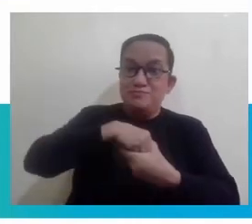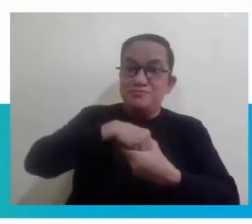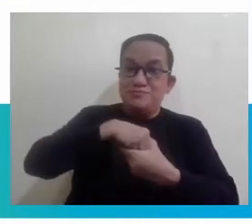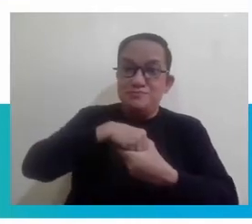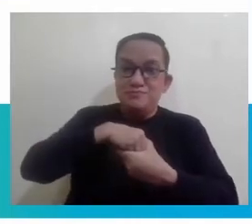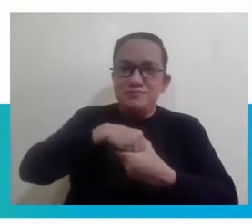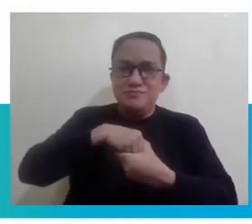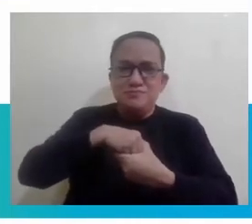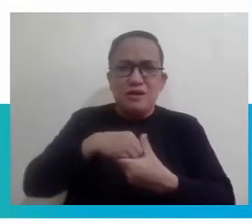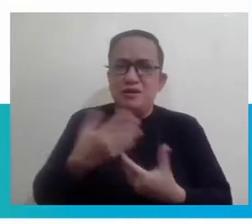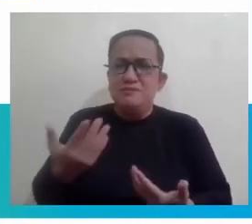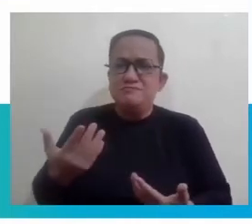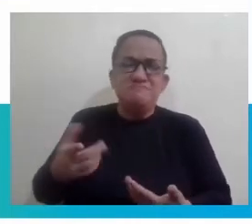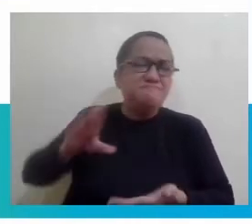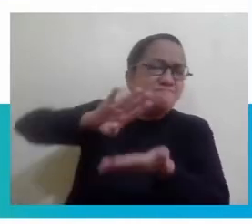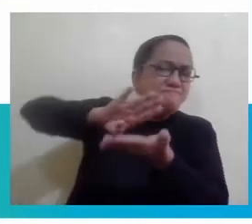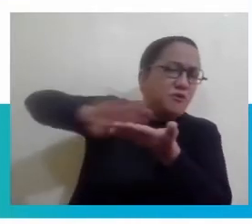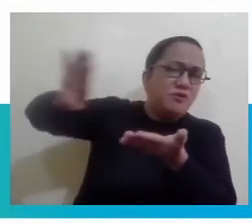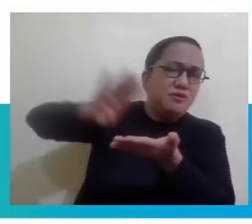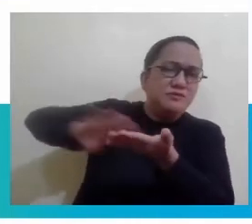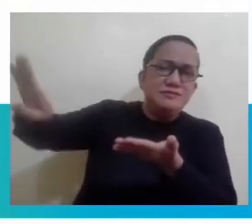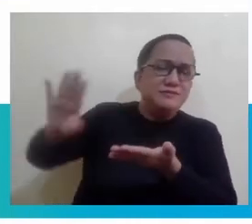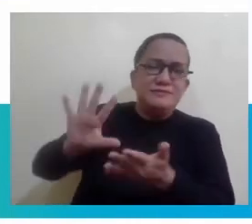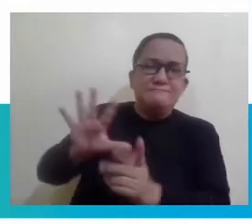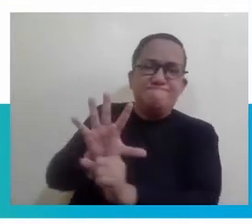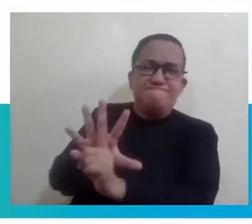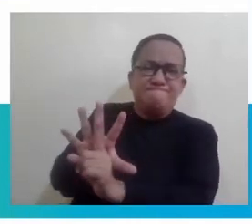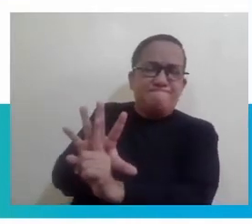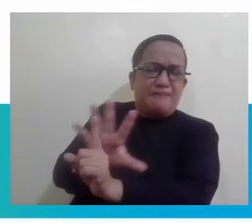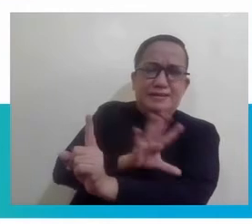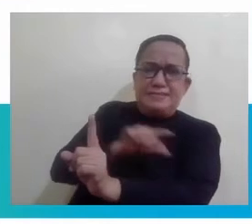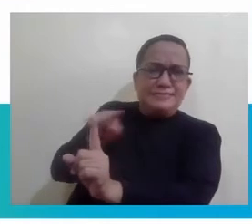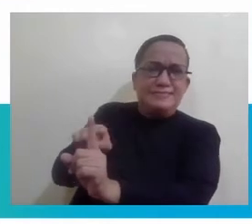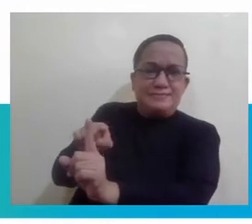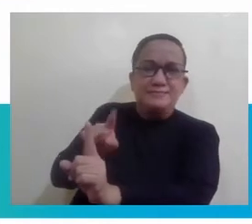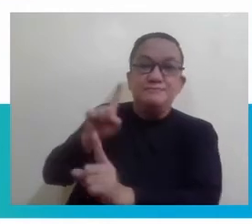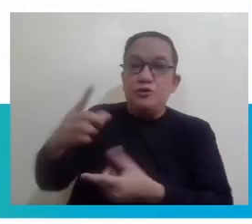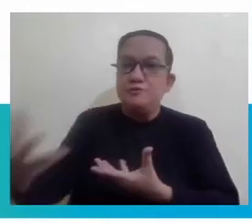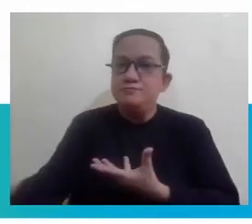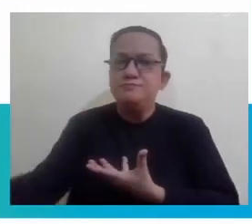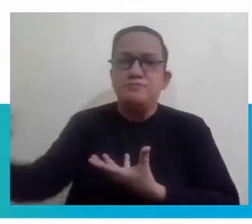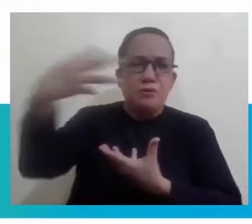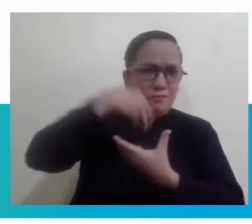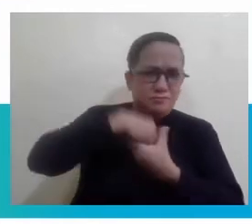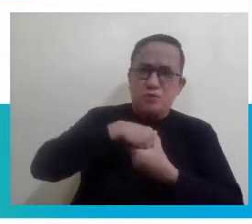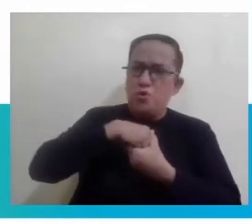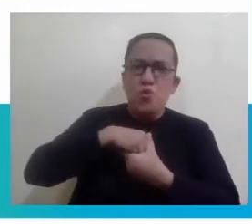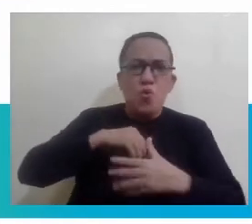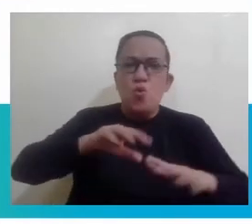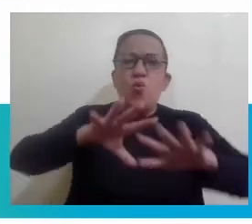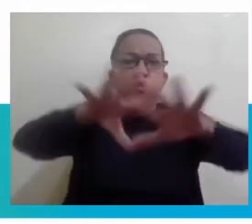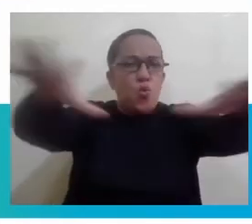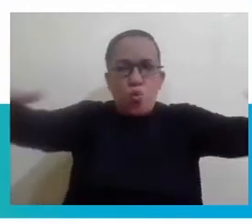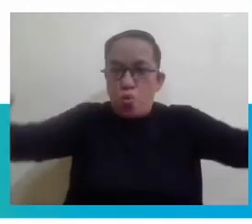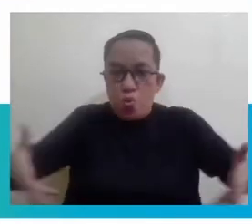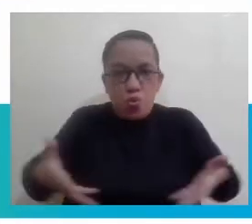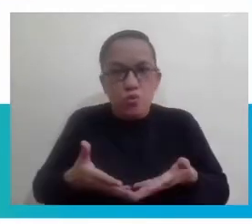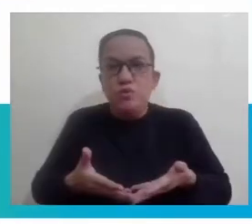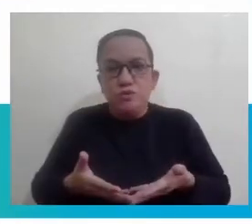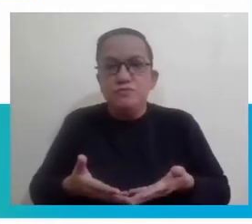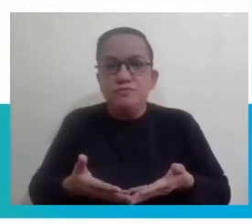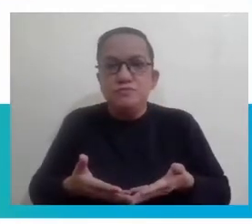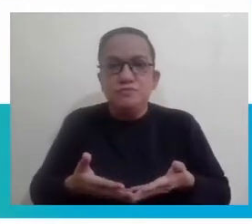our aquatic and terrestrial environments and aligned with nature's limitations and needs, will require